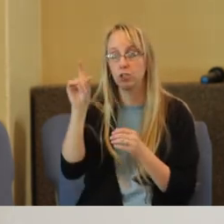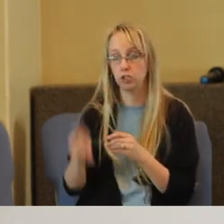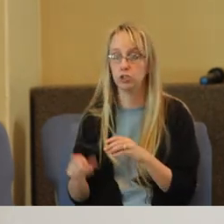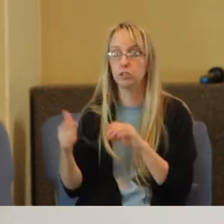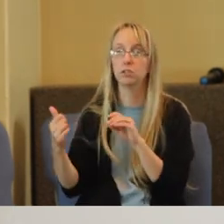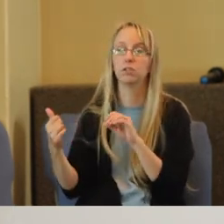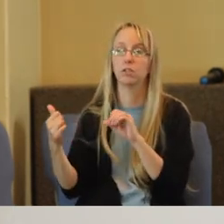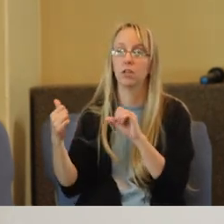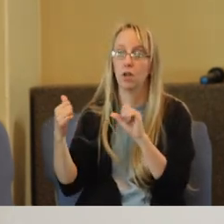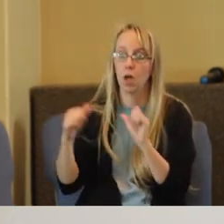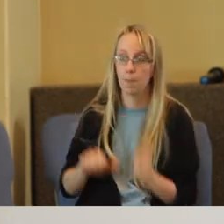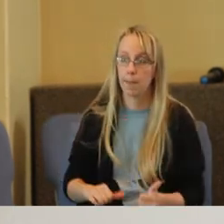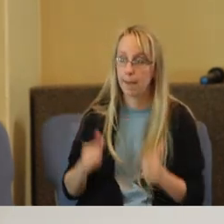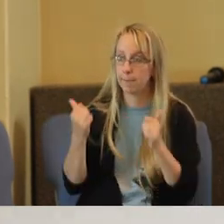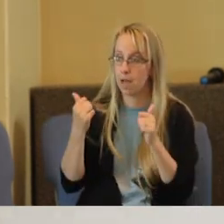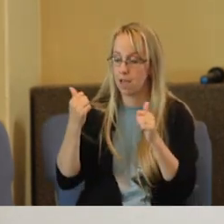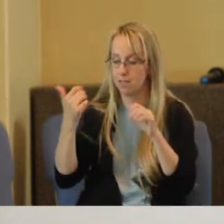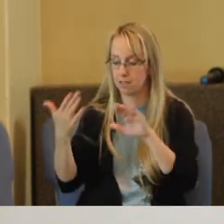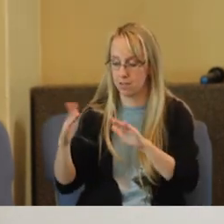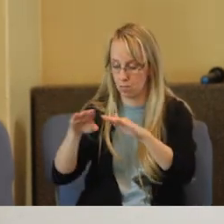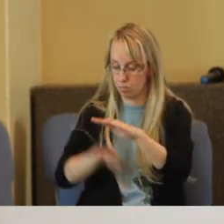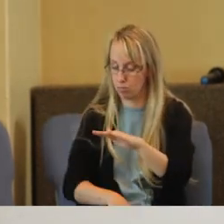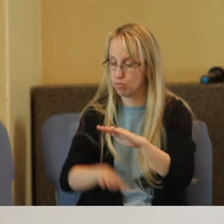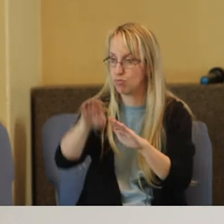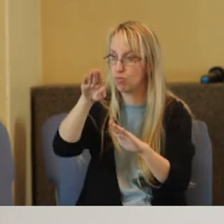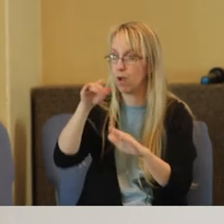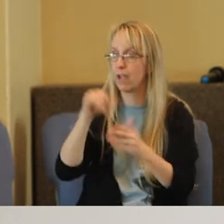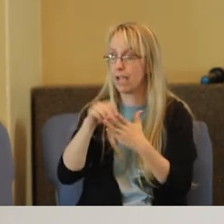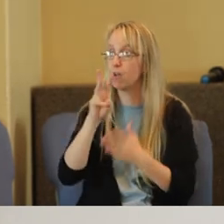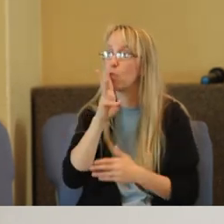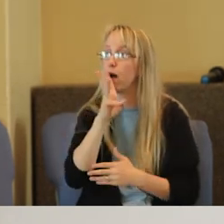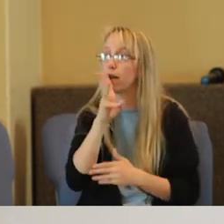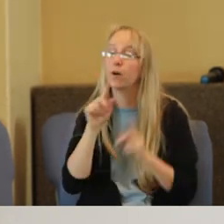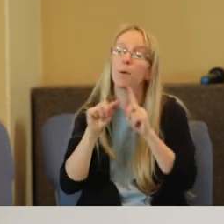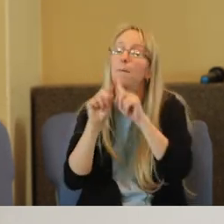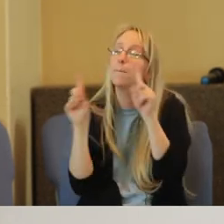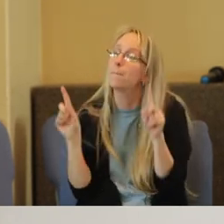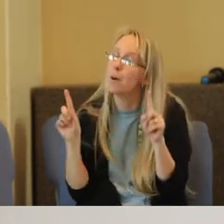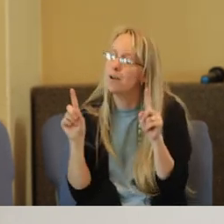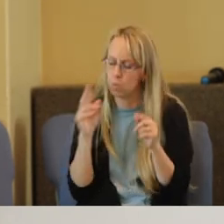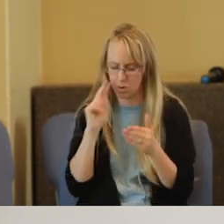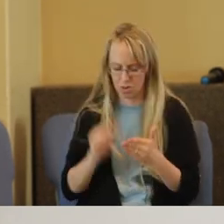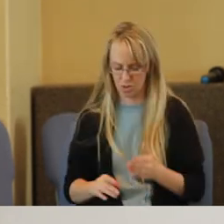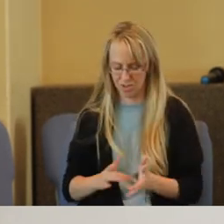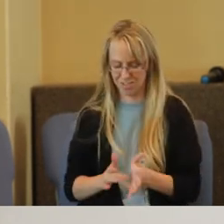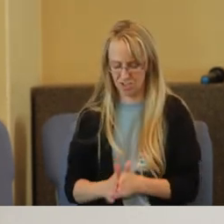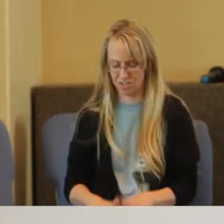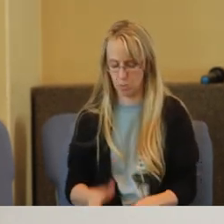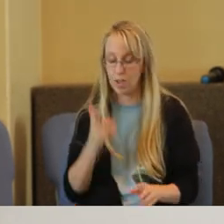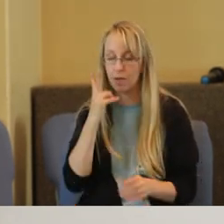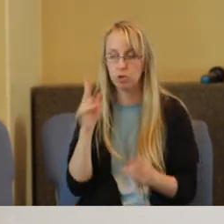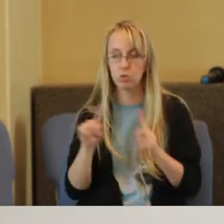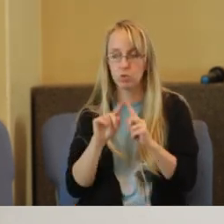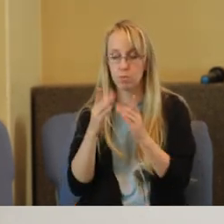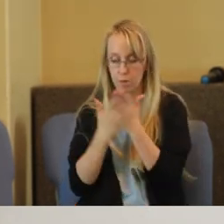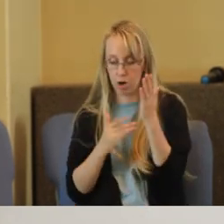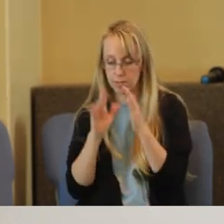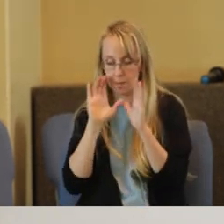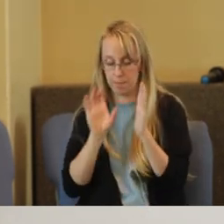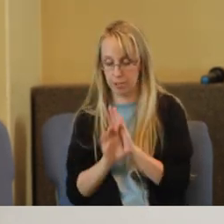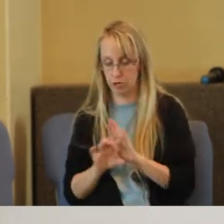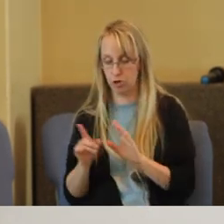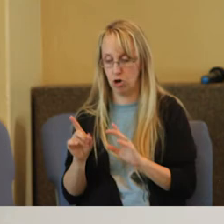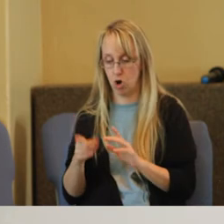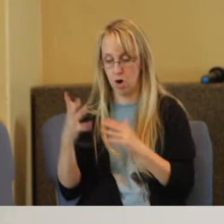water. But I think that if we look here at what Jesus is saying, we've got a twofold picture. We got to baptize them into the